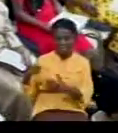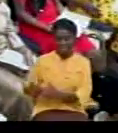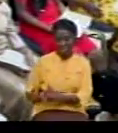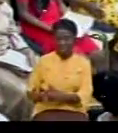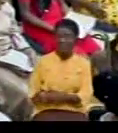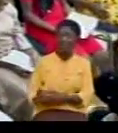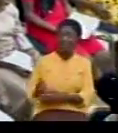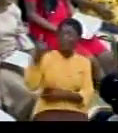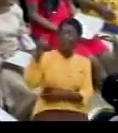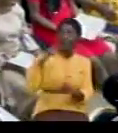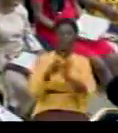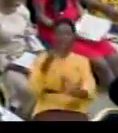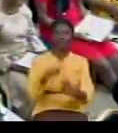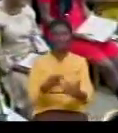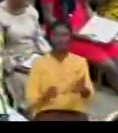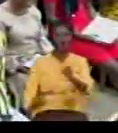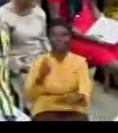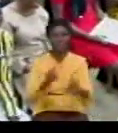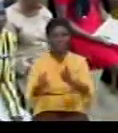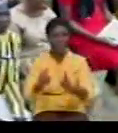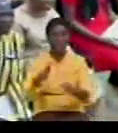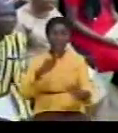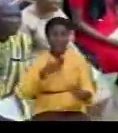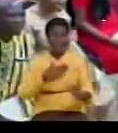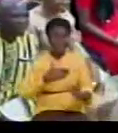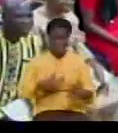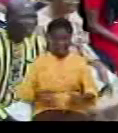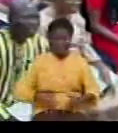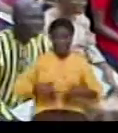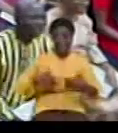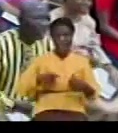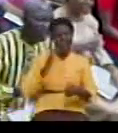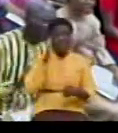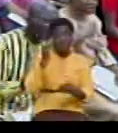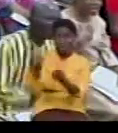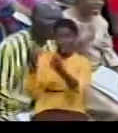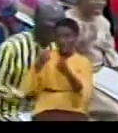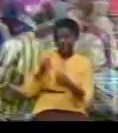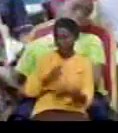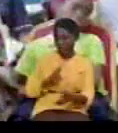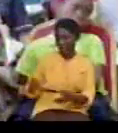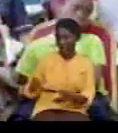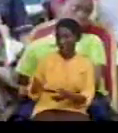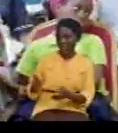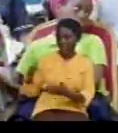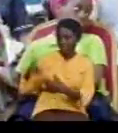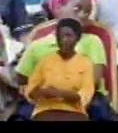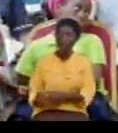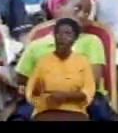My life will come right side up.